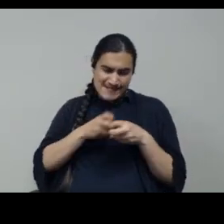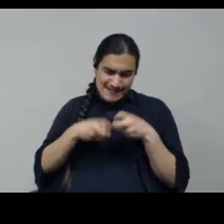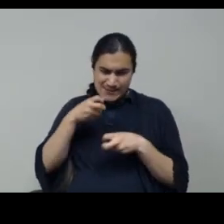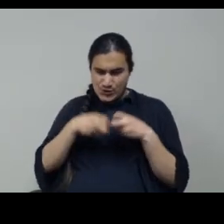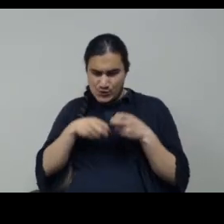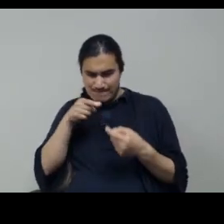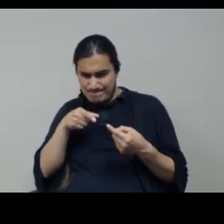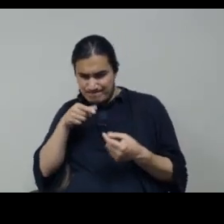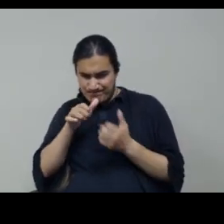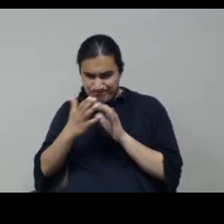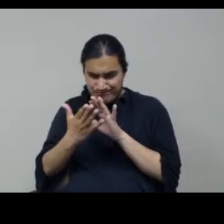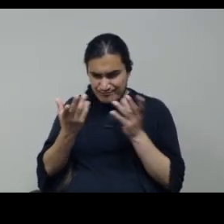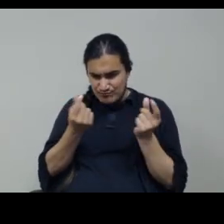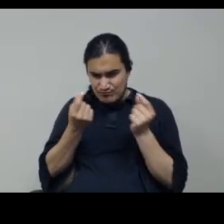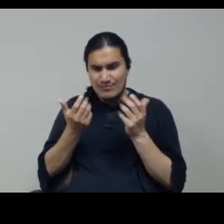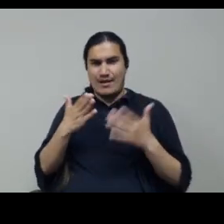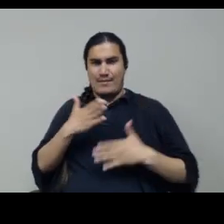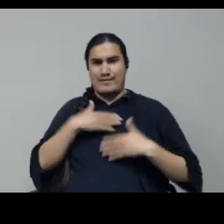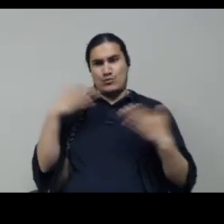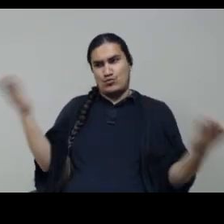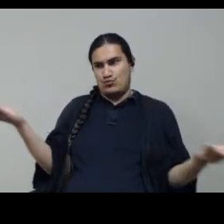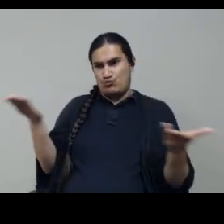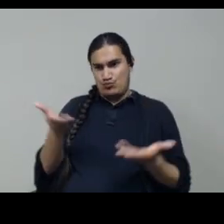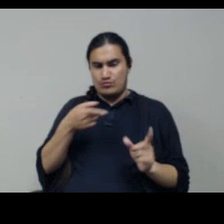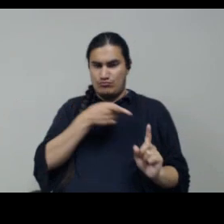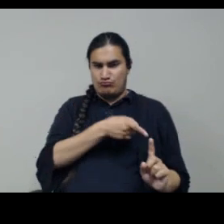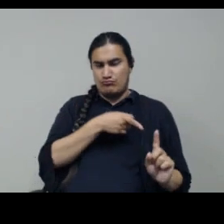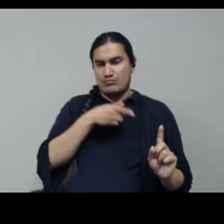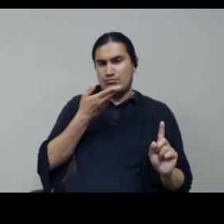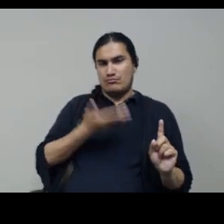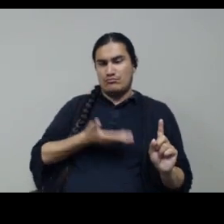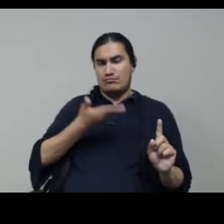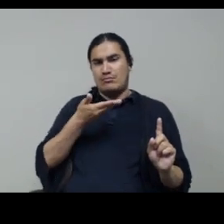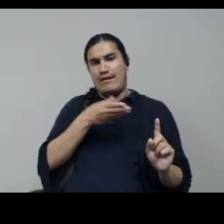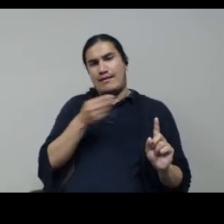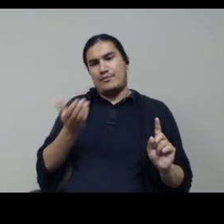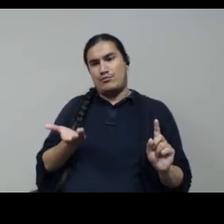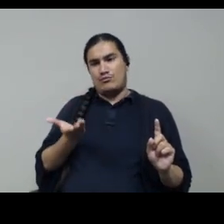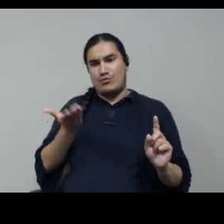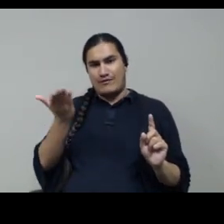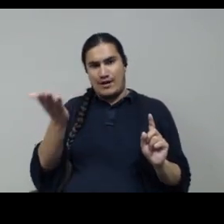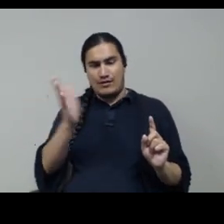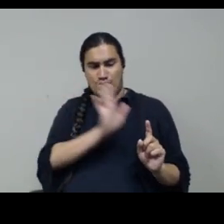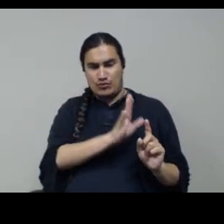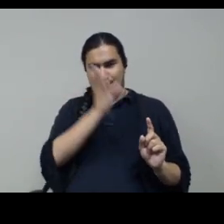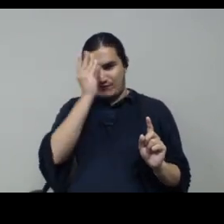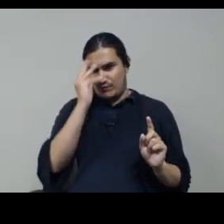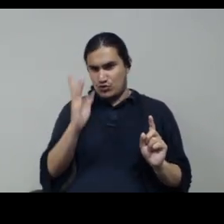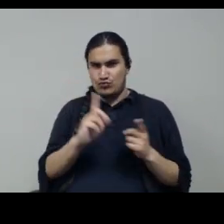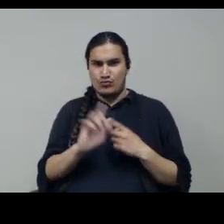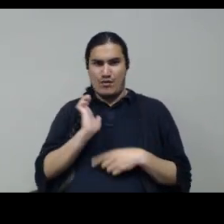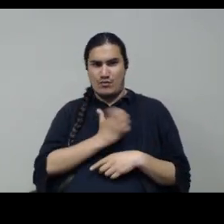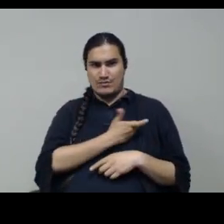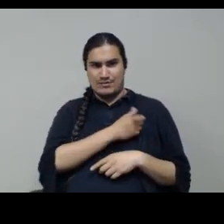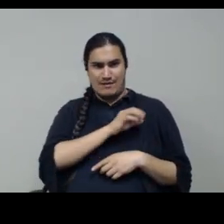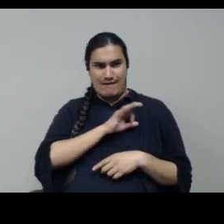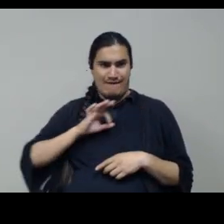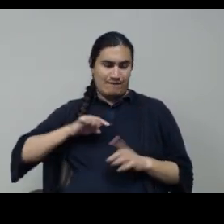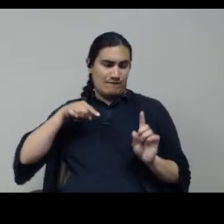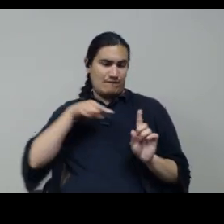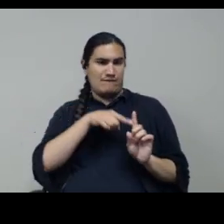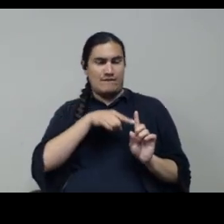years. And I'm more than happy to introduce you to her and to provide her information to our staff. She is